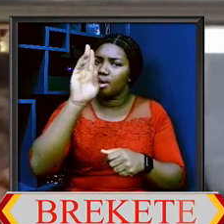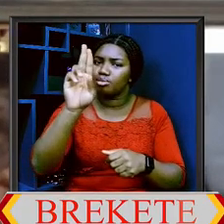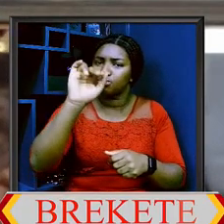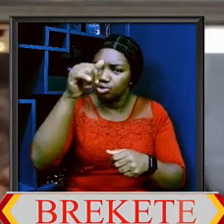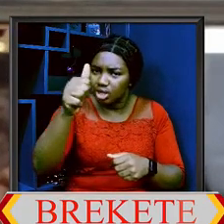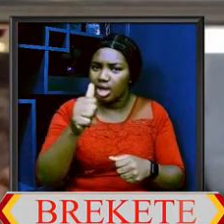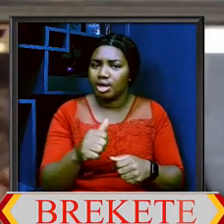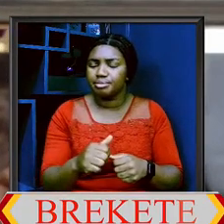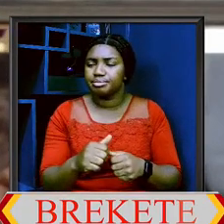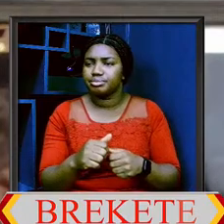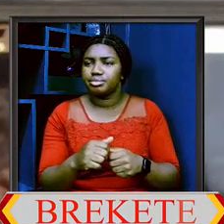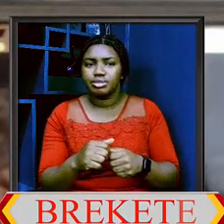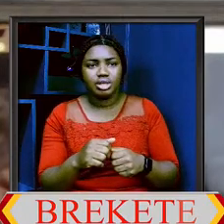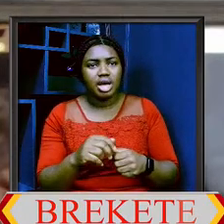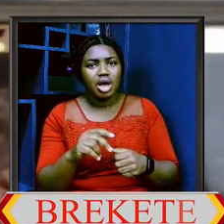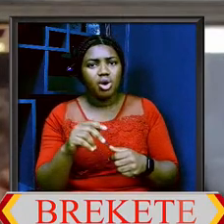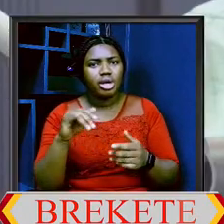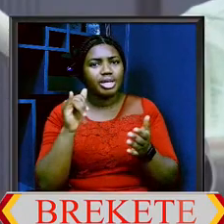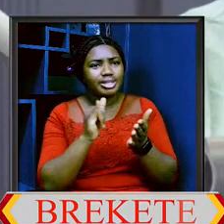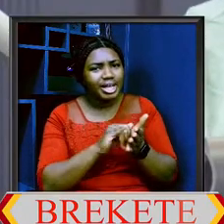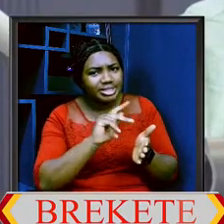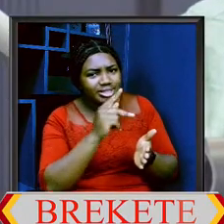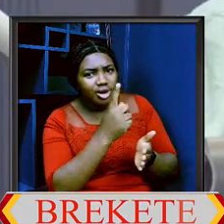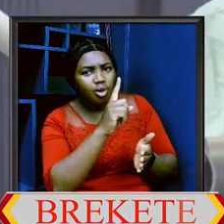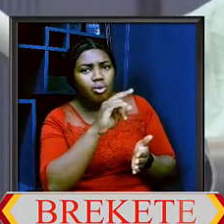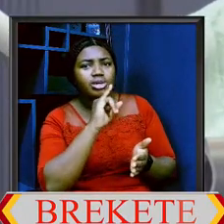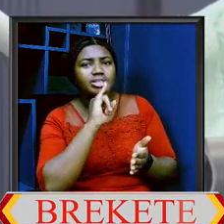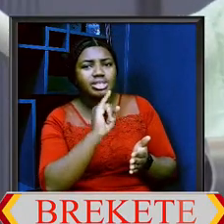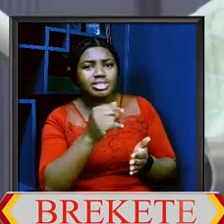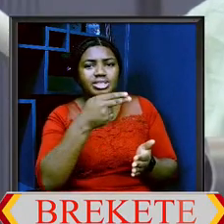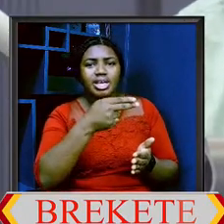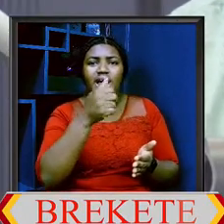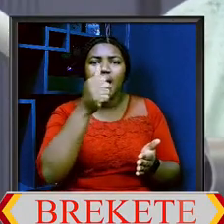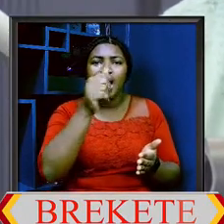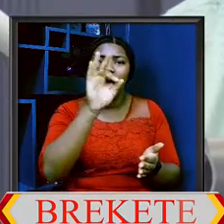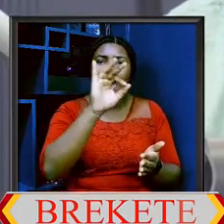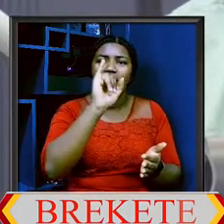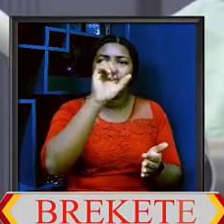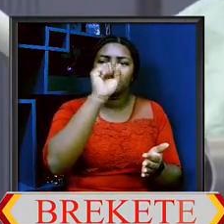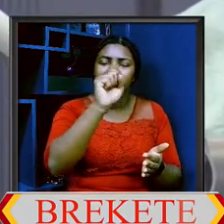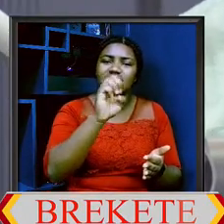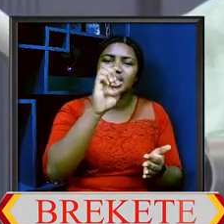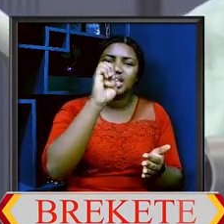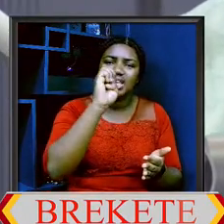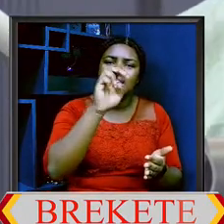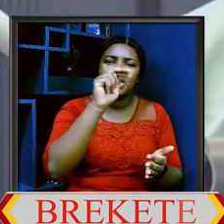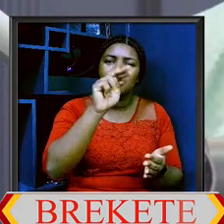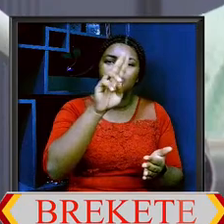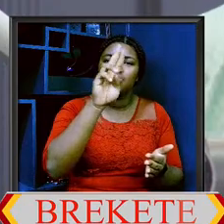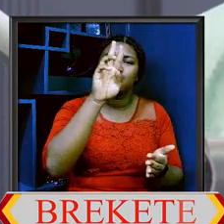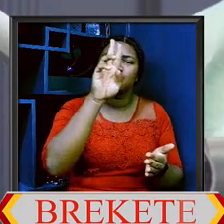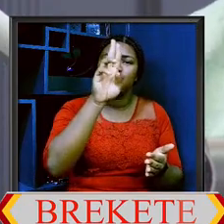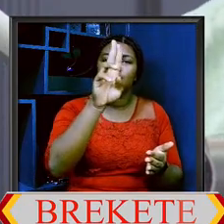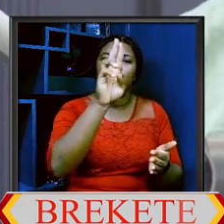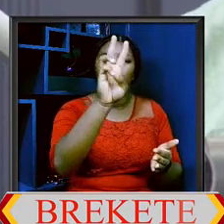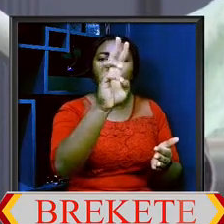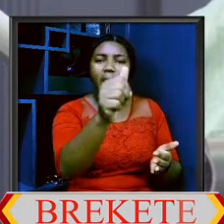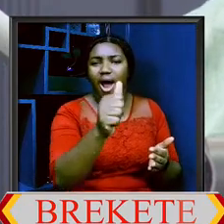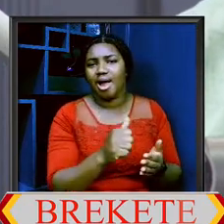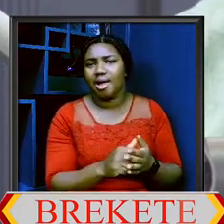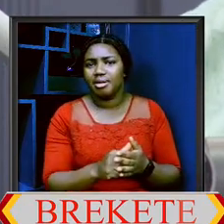that second one no be half his ringing and half is in in yes sir yes sir half is ringing a better